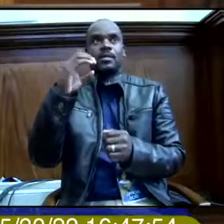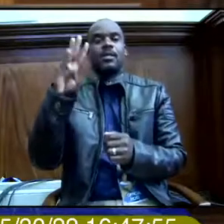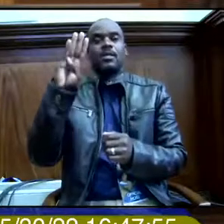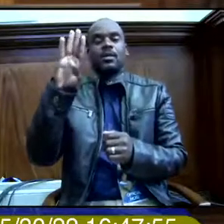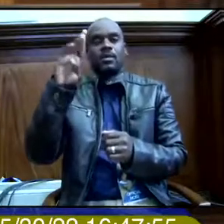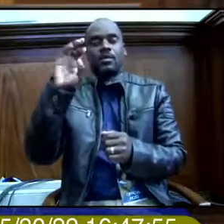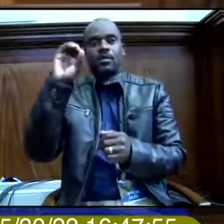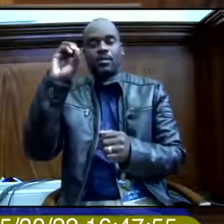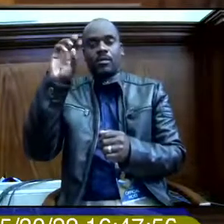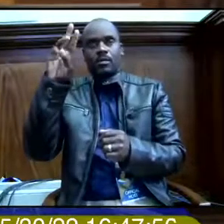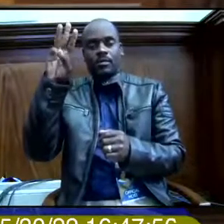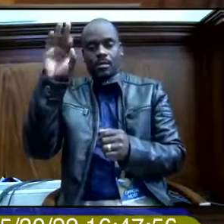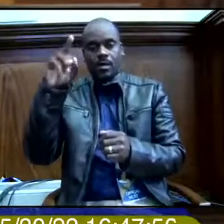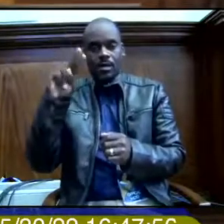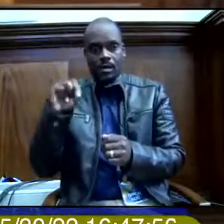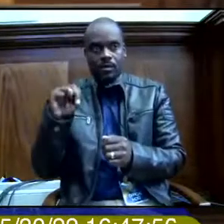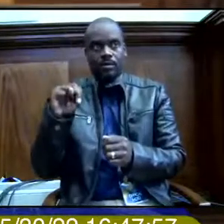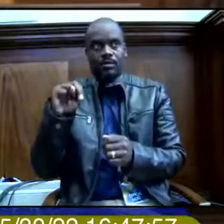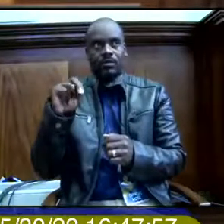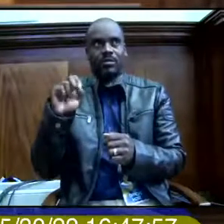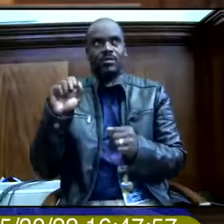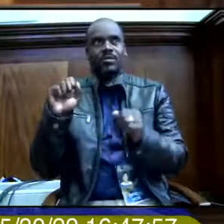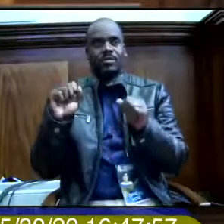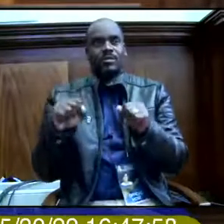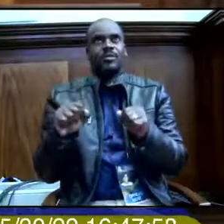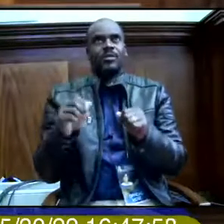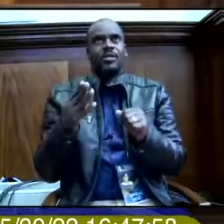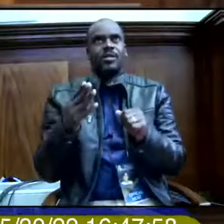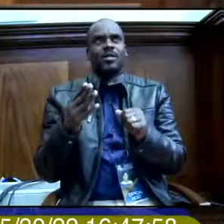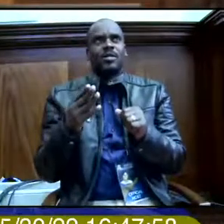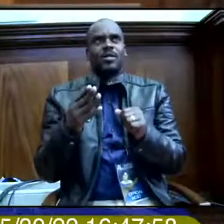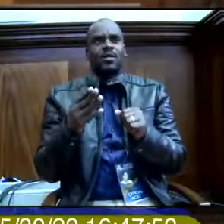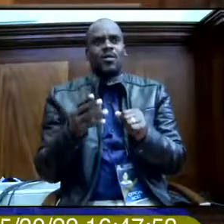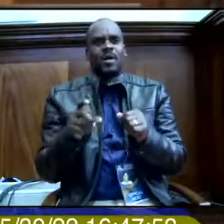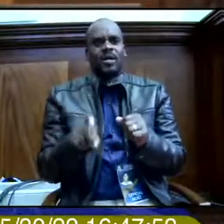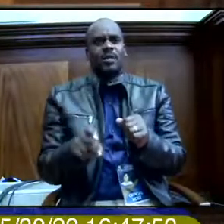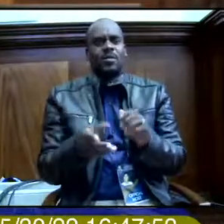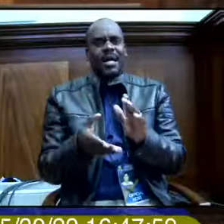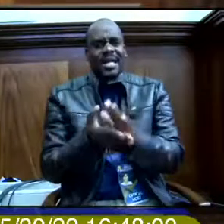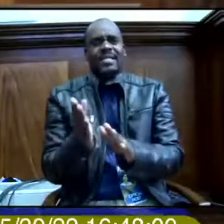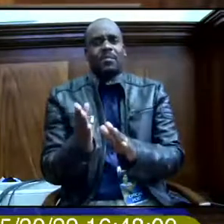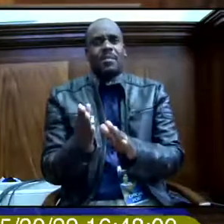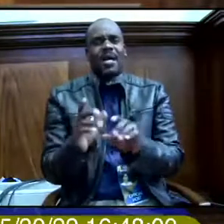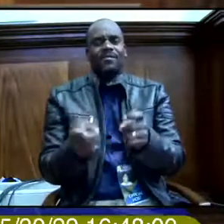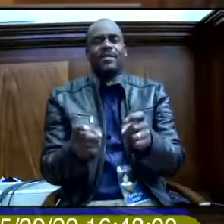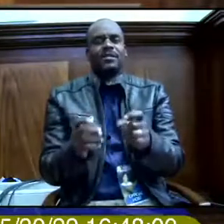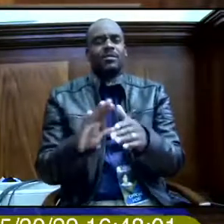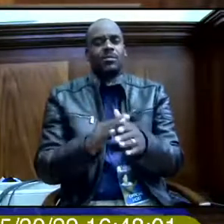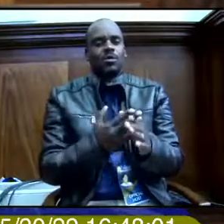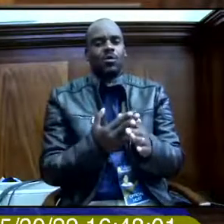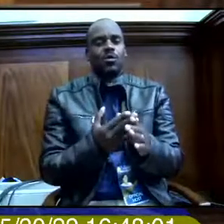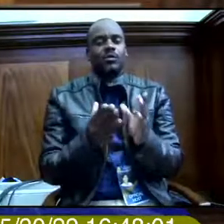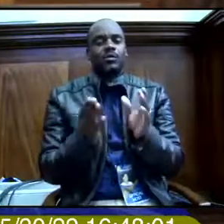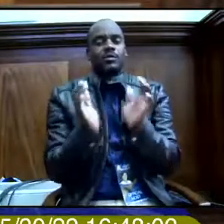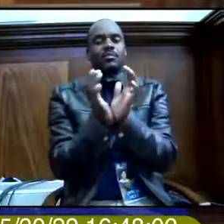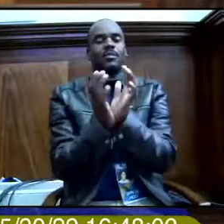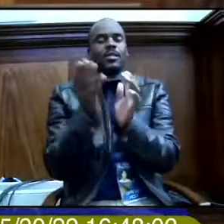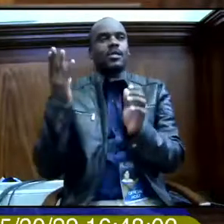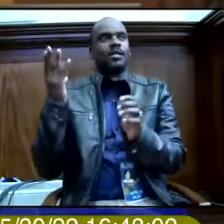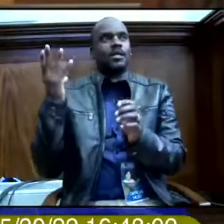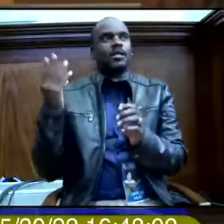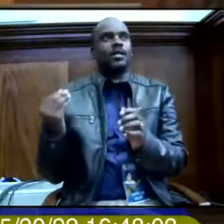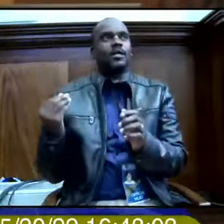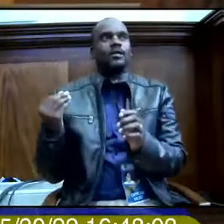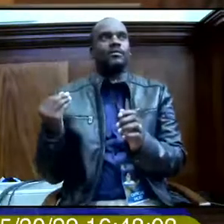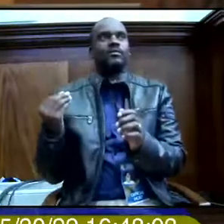business she had she even showed me that she has a meeting with national treasury and some